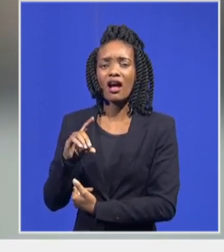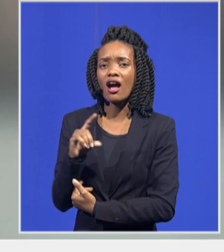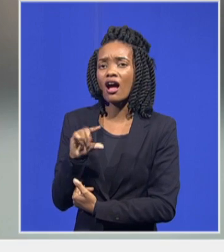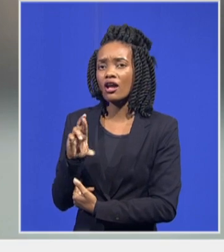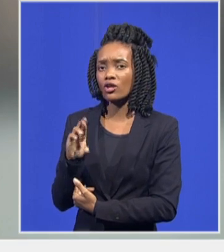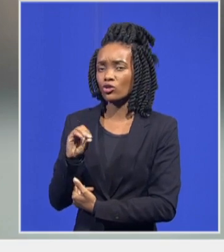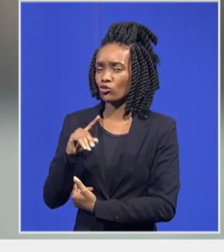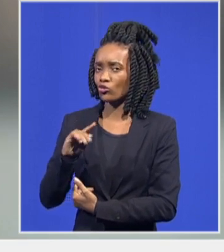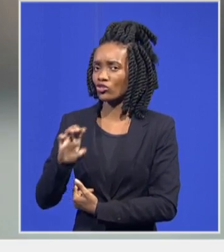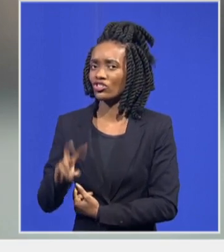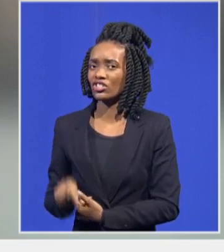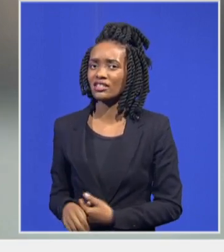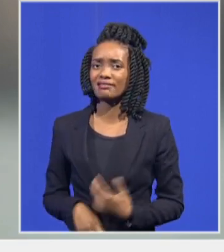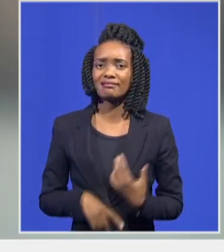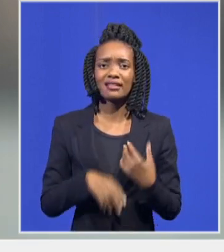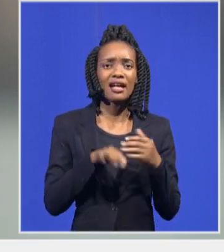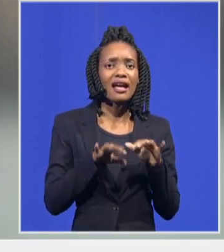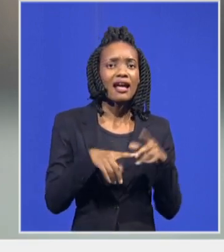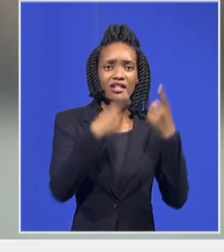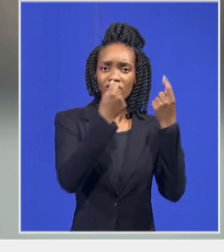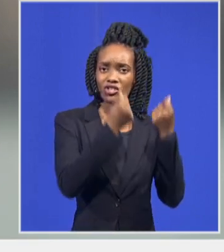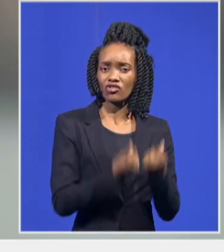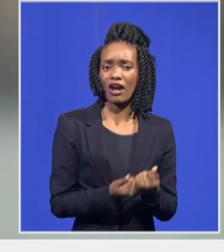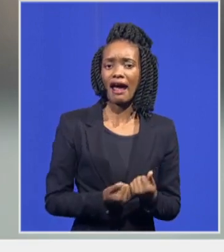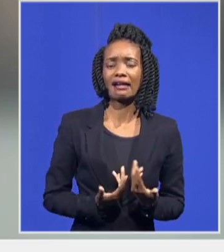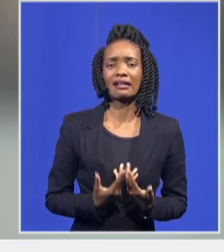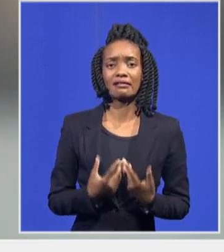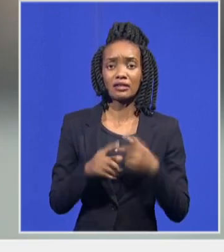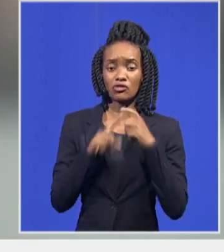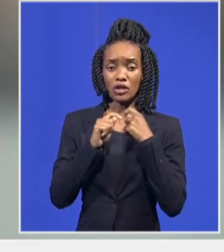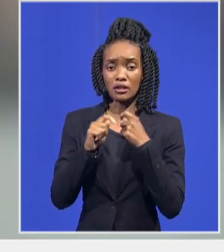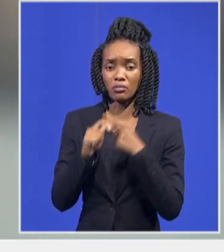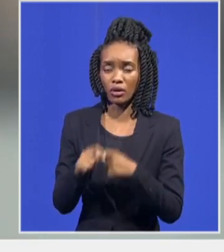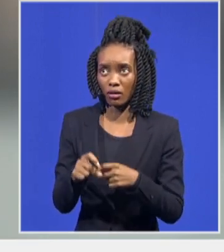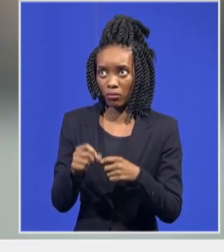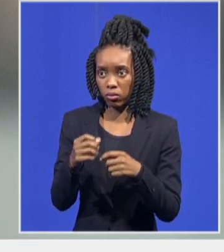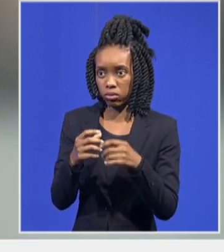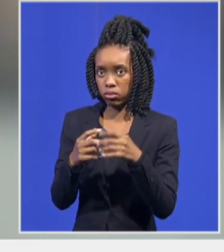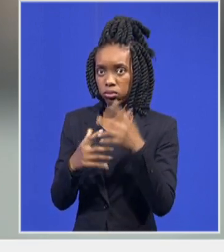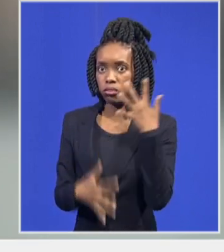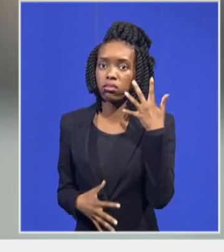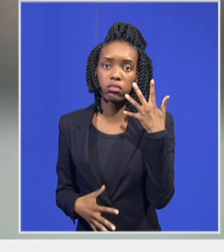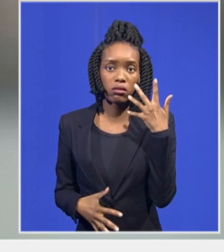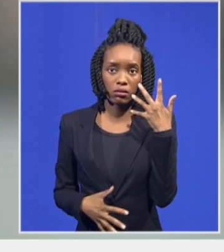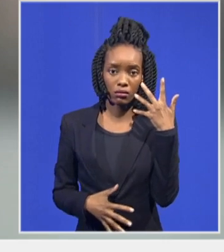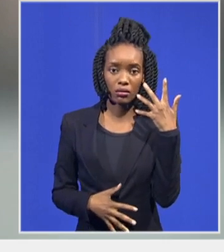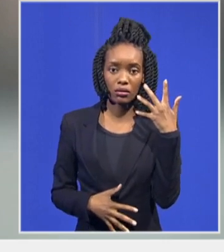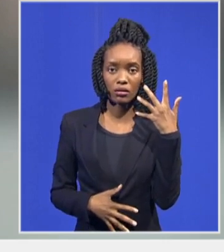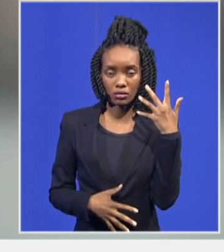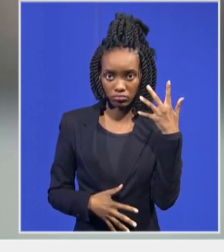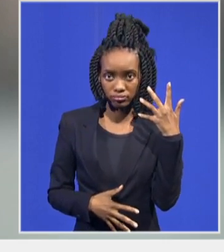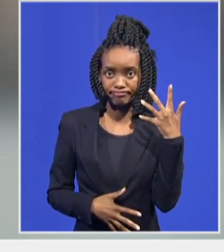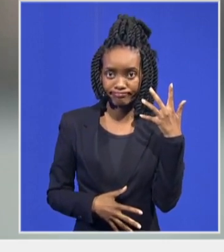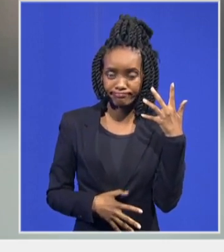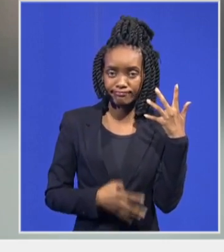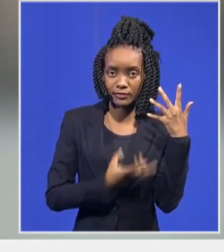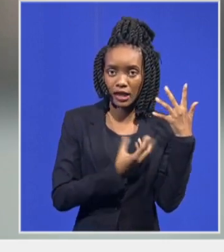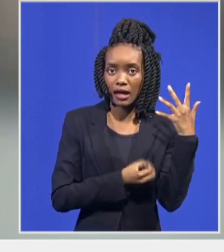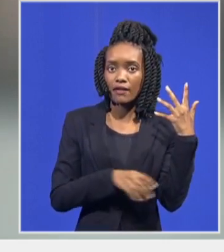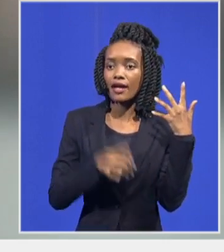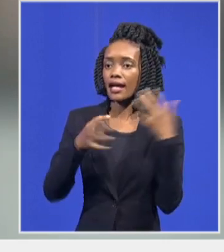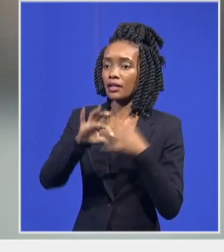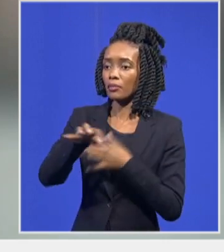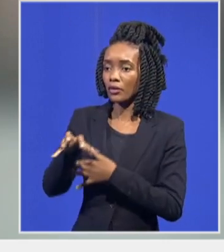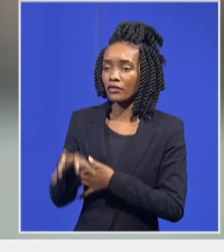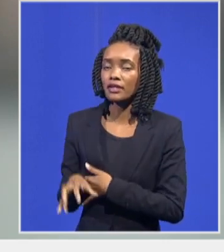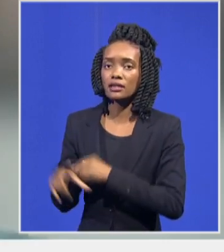There's the role of the Department of Transport. The list keeps going on and on. And that's not to mention the important work that provinces and local government